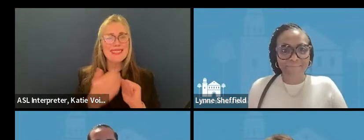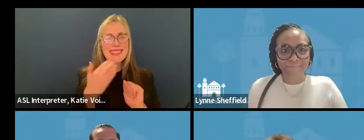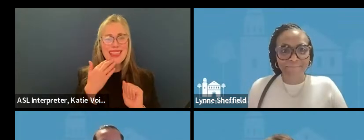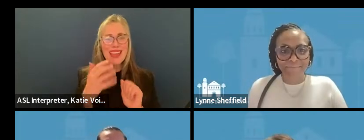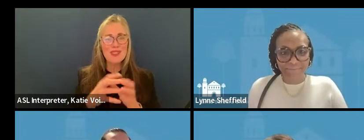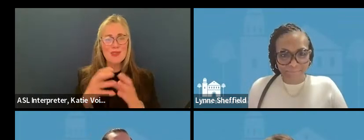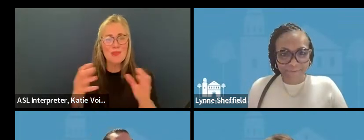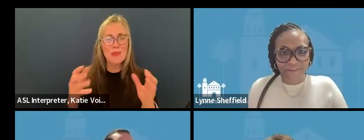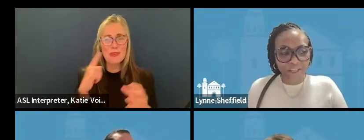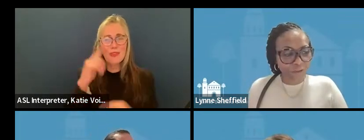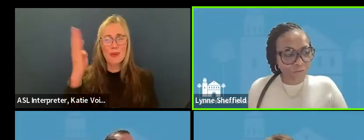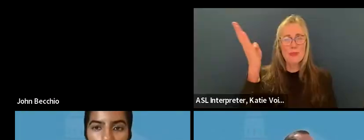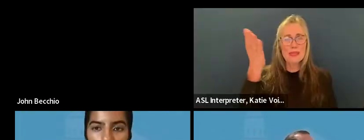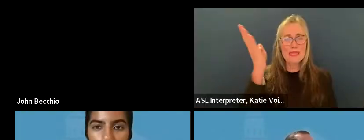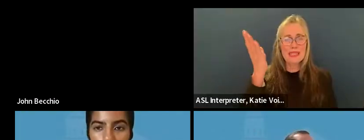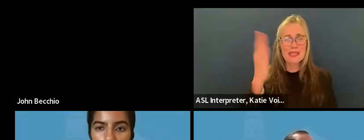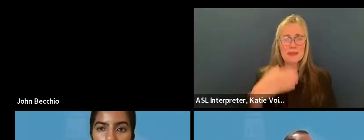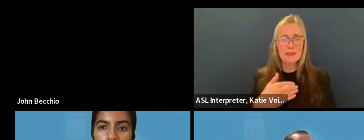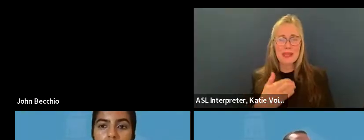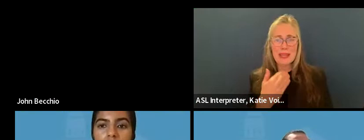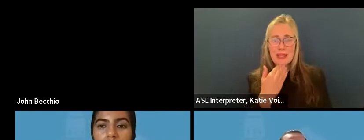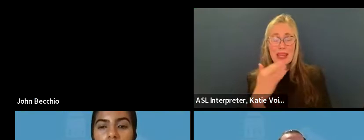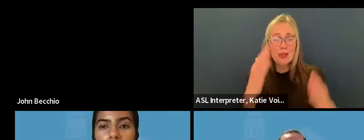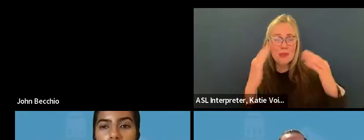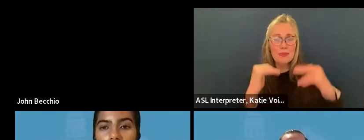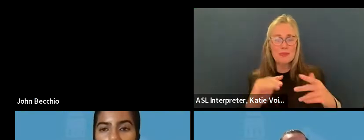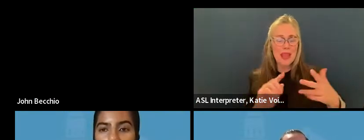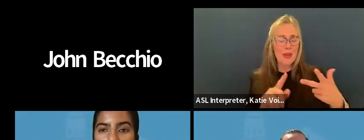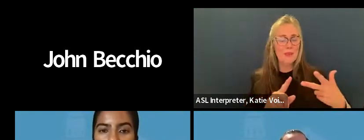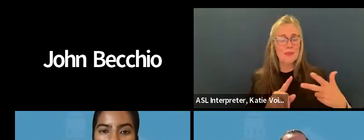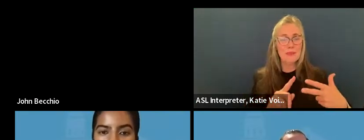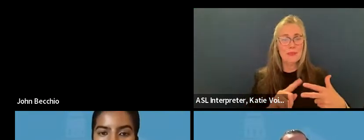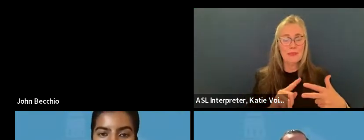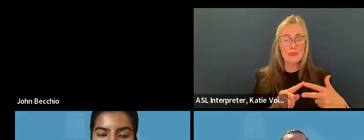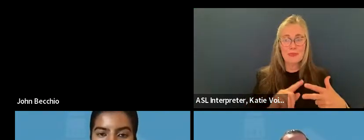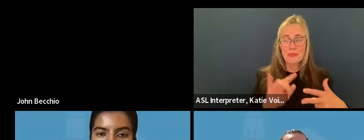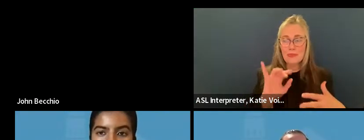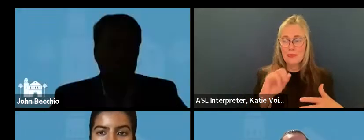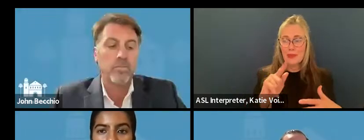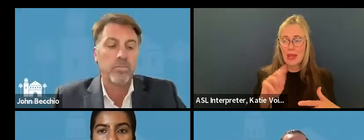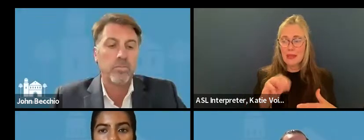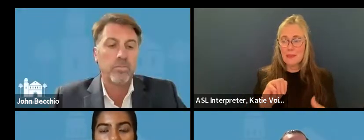presentation. Thank you. Next, we move to item G2.